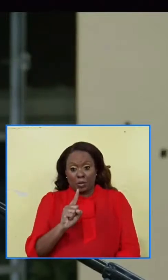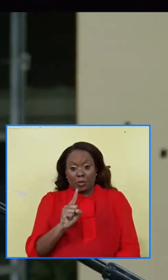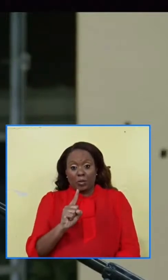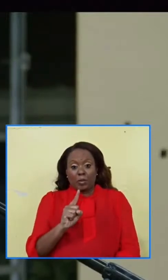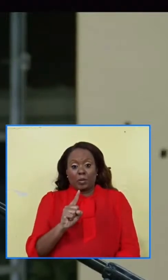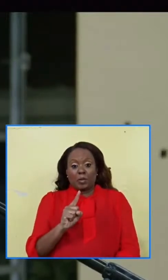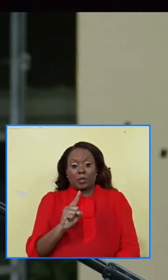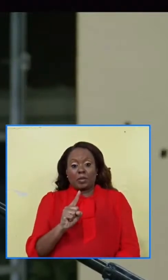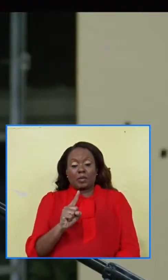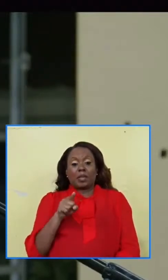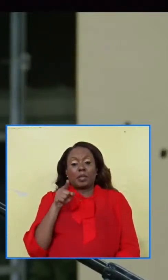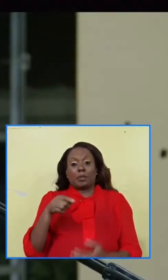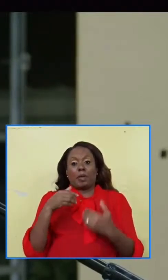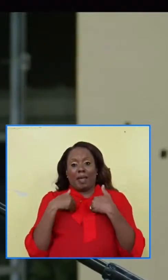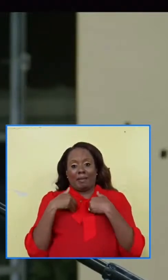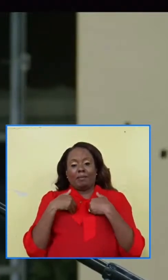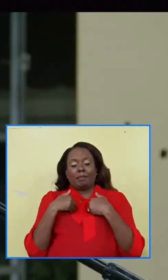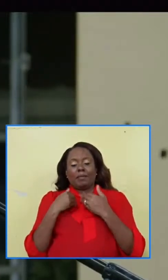yourself, you know?